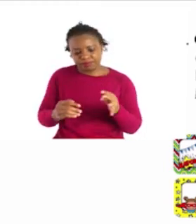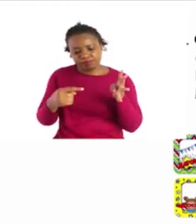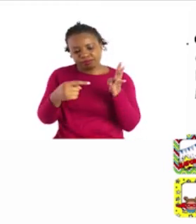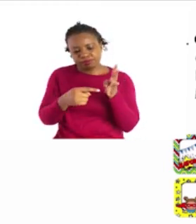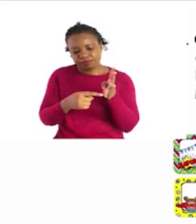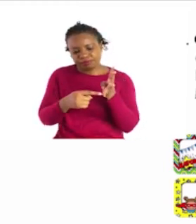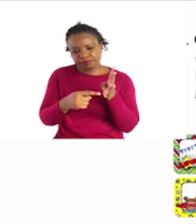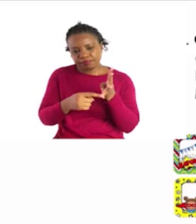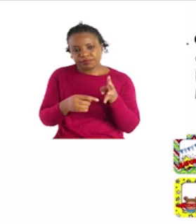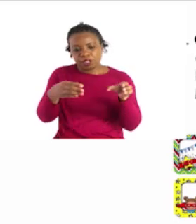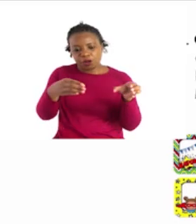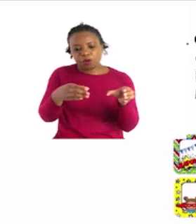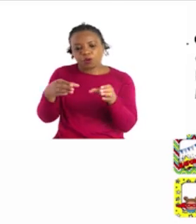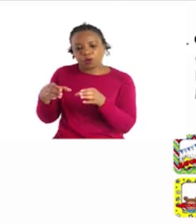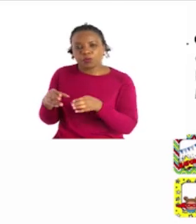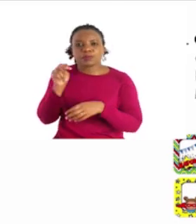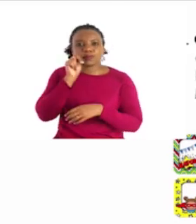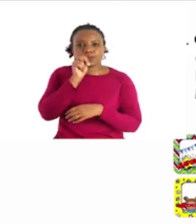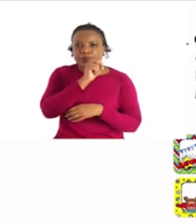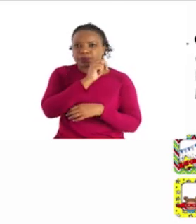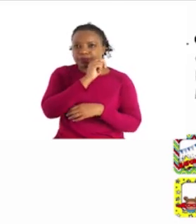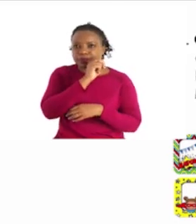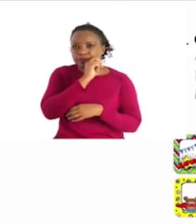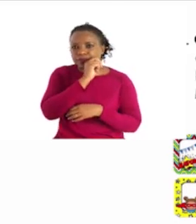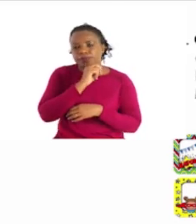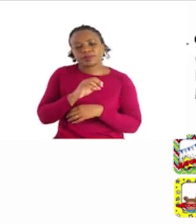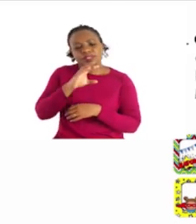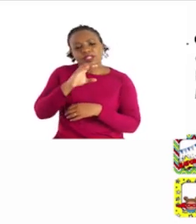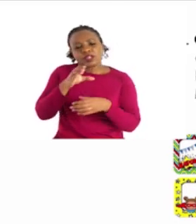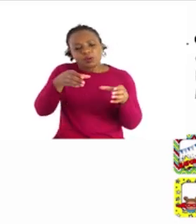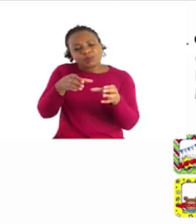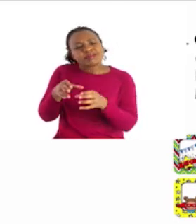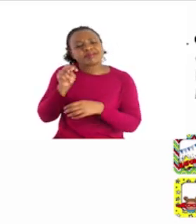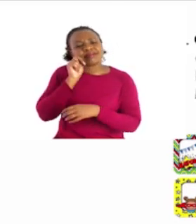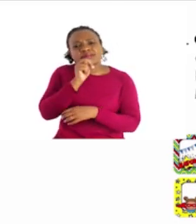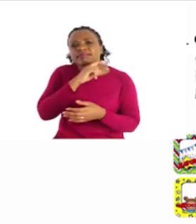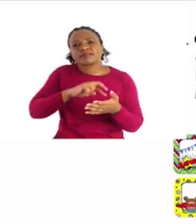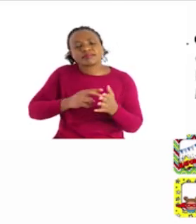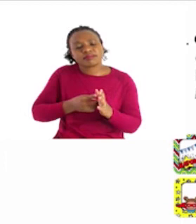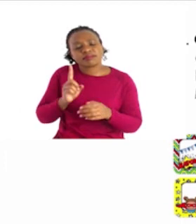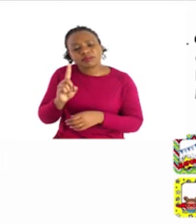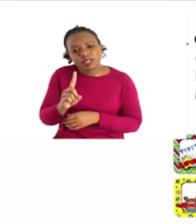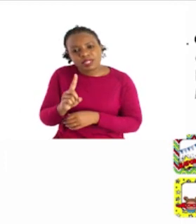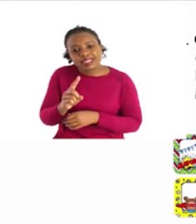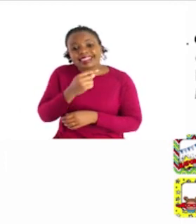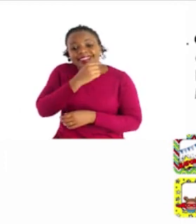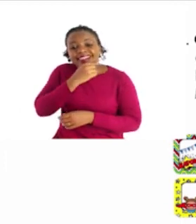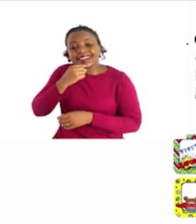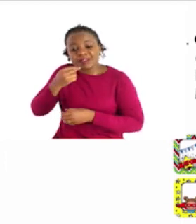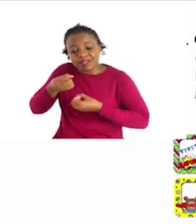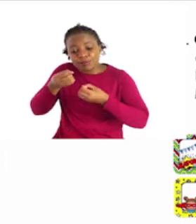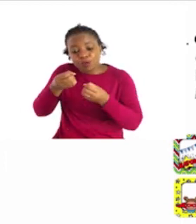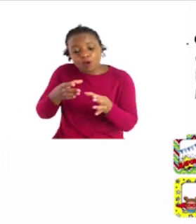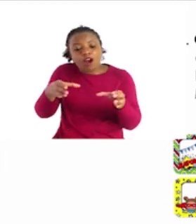on to collective noun. Chanel, what is a collective noun? Of course, a collective noun